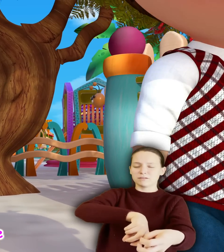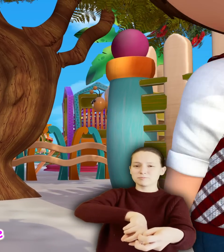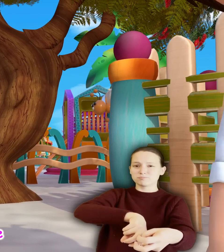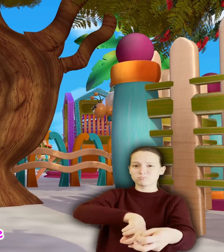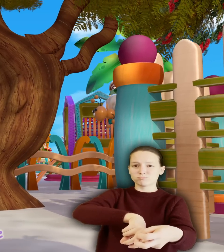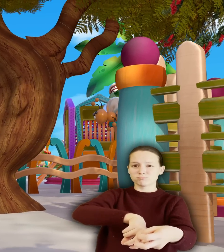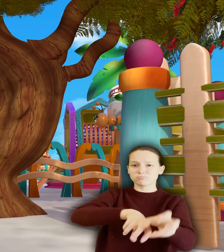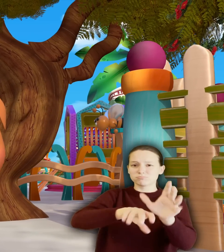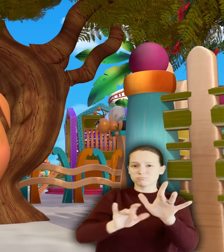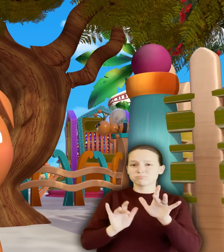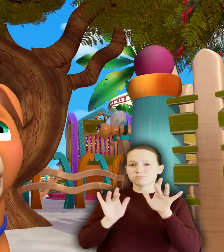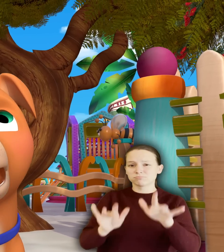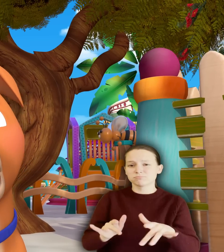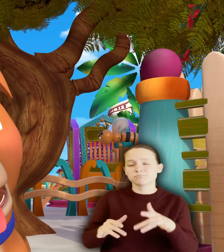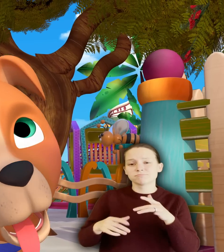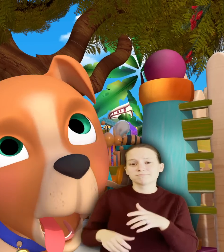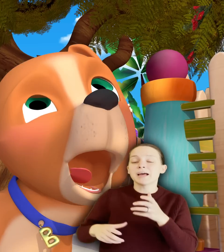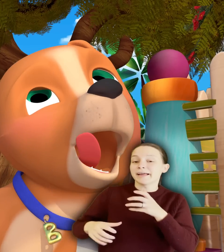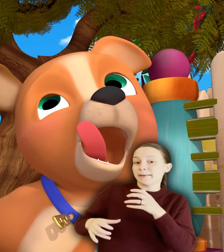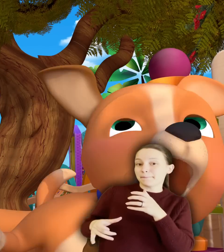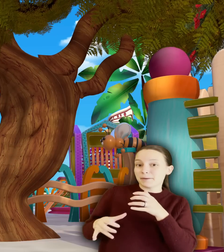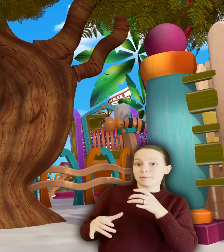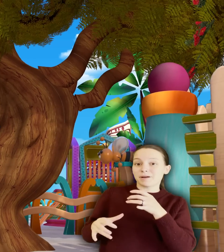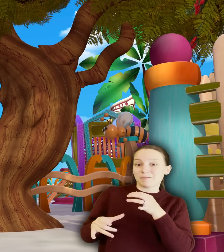onto his knee.